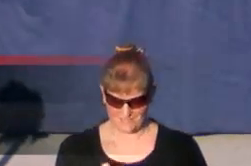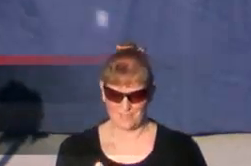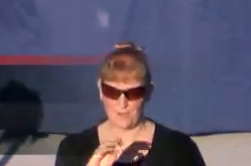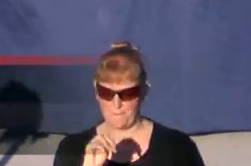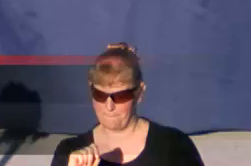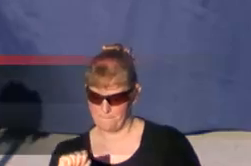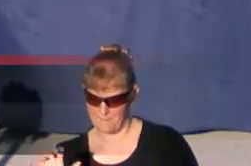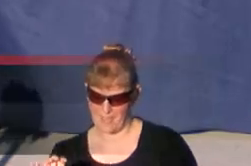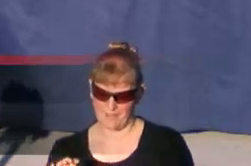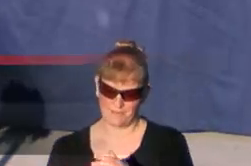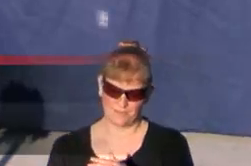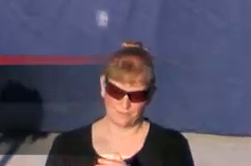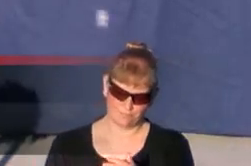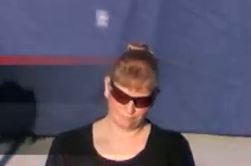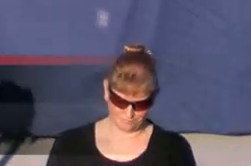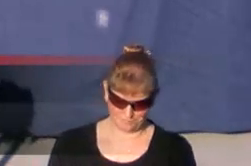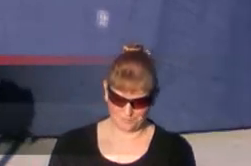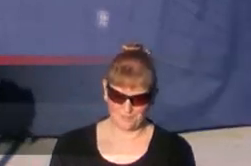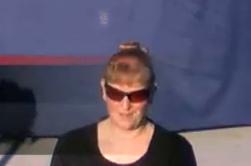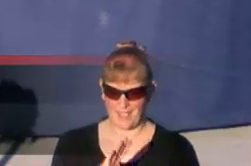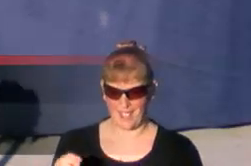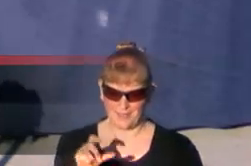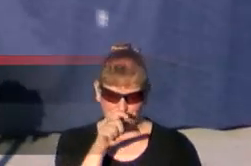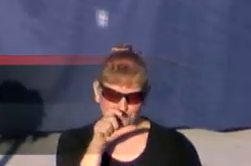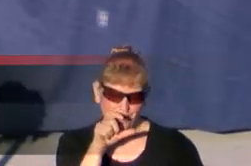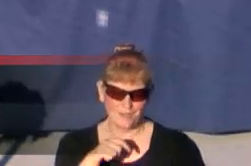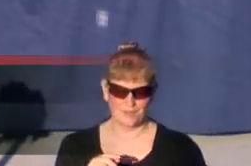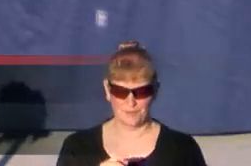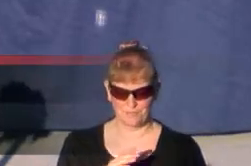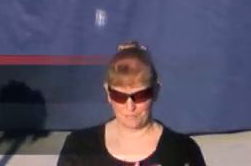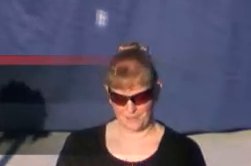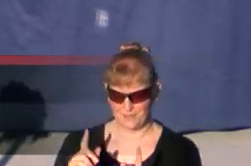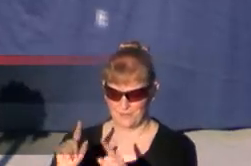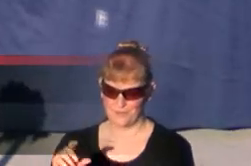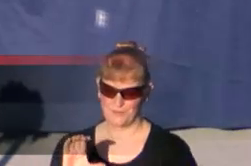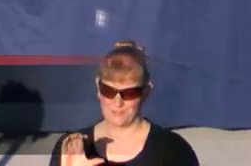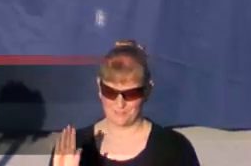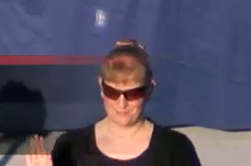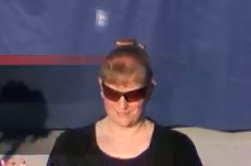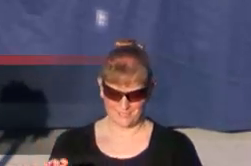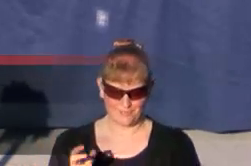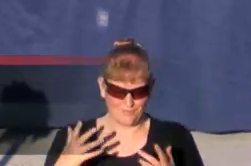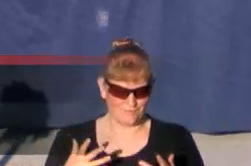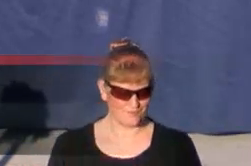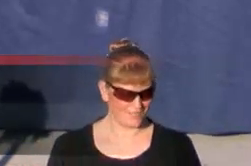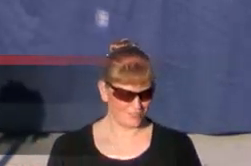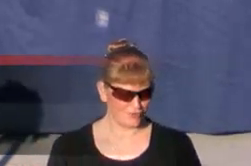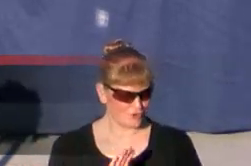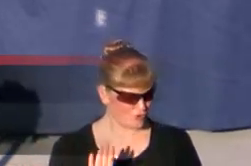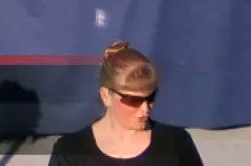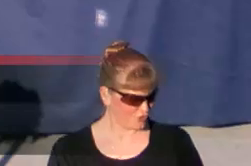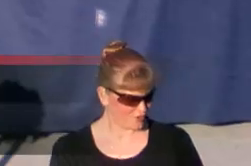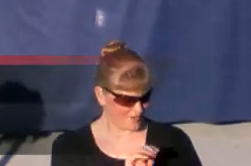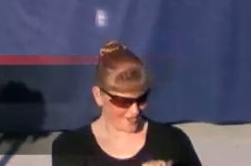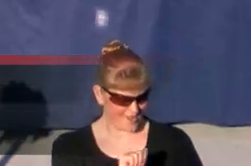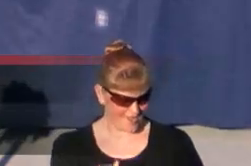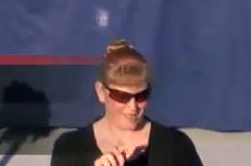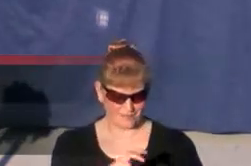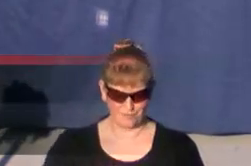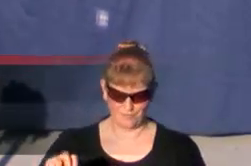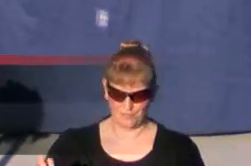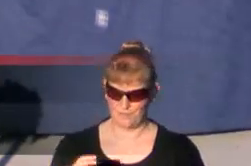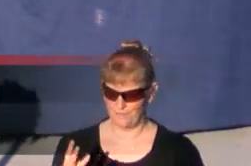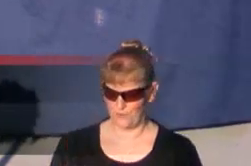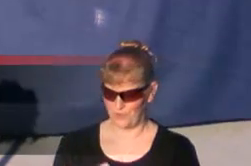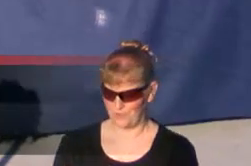High School. Her plans for after graduation are to attend Columbia Basin College to complete her AA and transfer to a